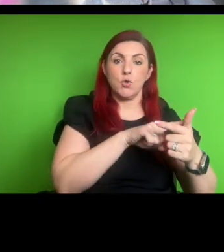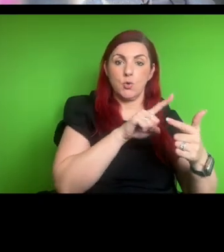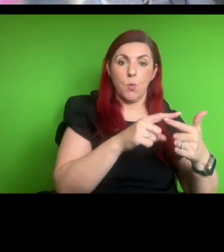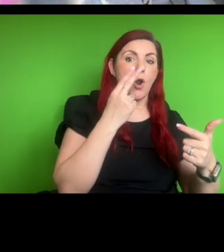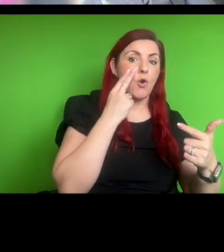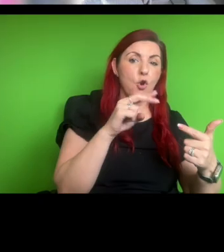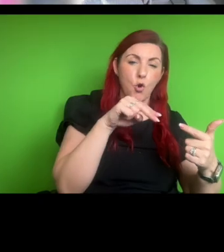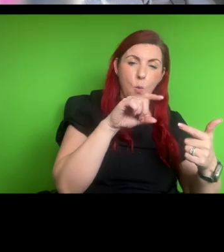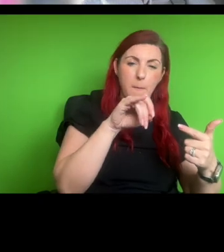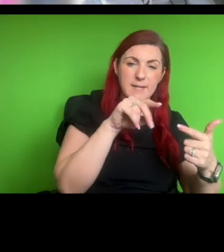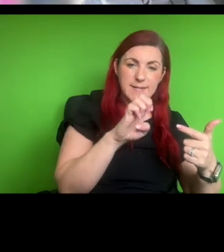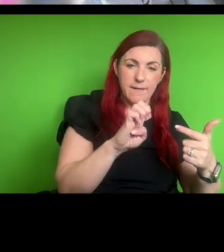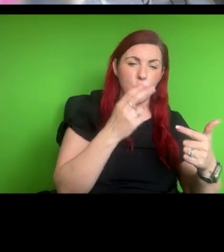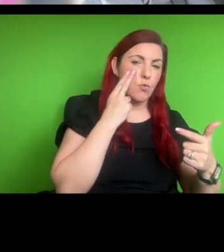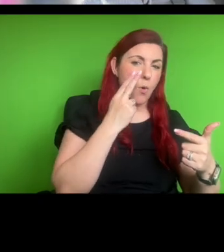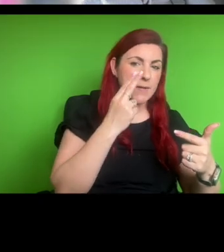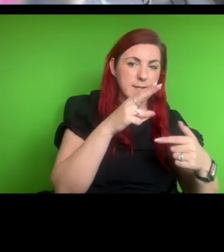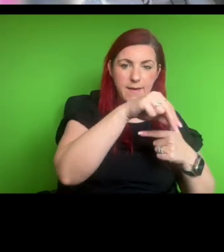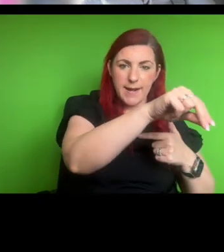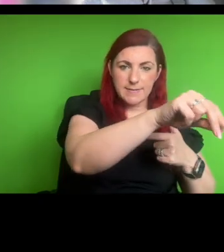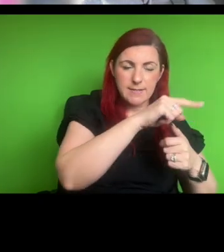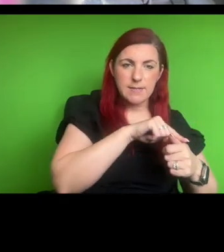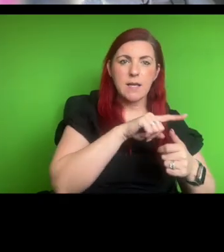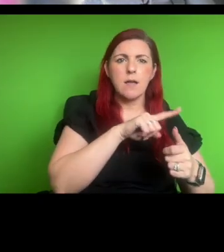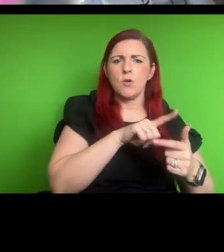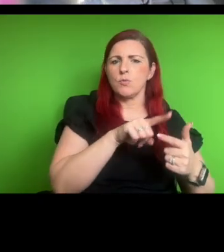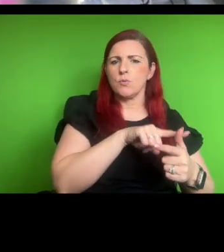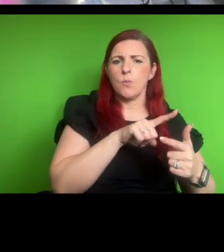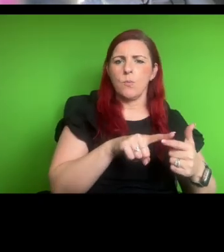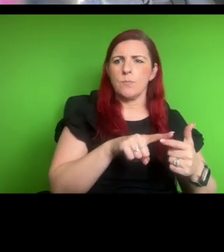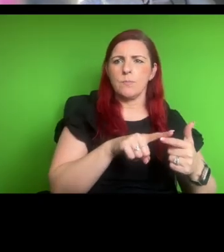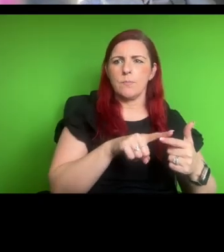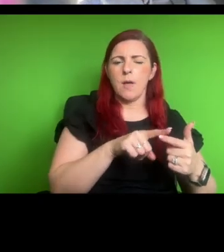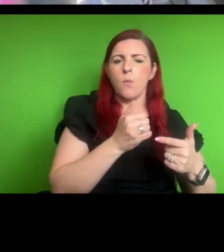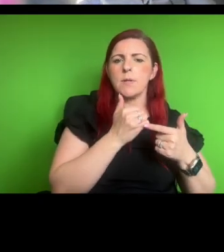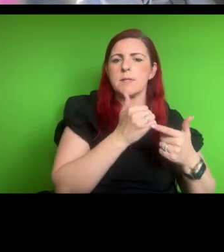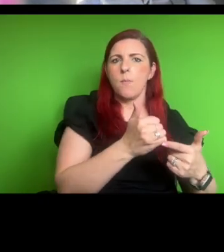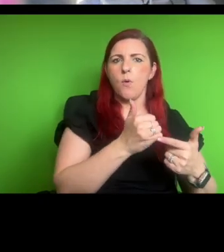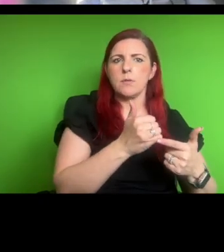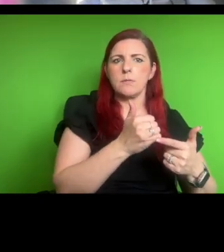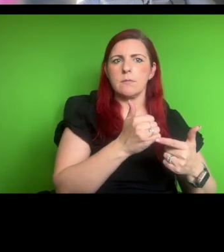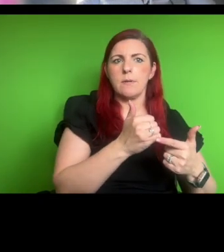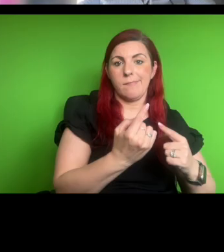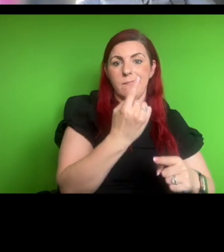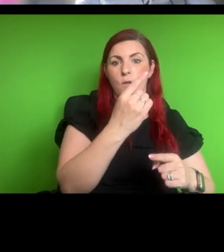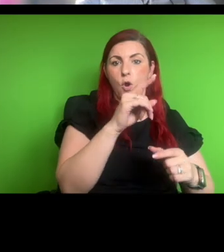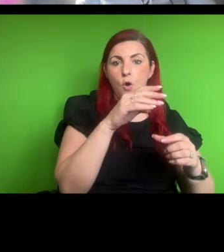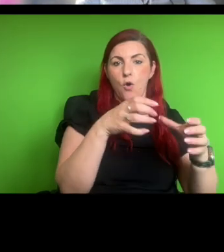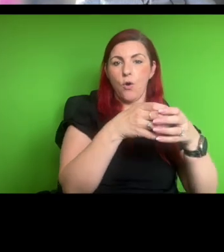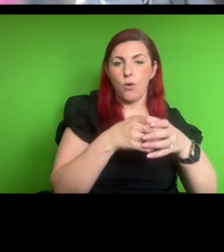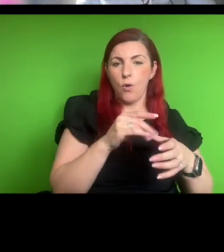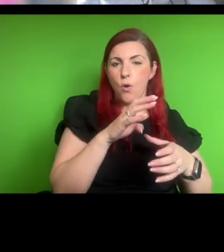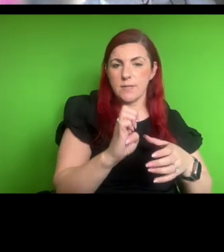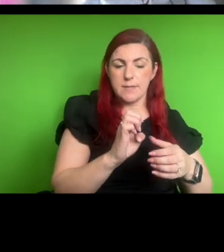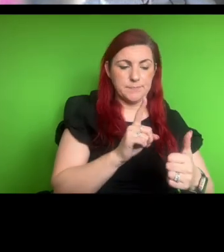annexes, and these normative annexes support the clauses within the standard. One of them is a normative requirement for